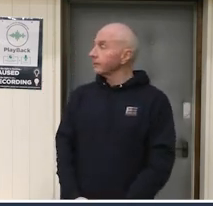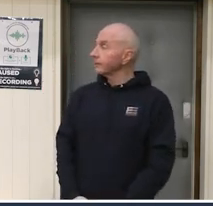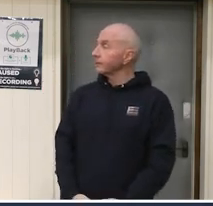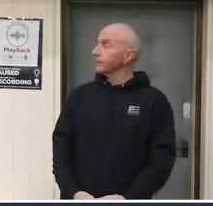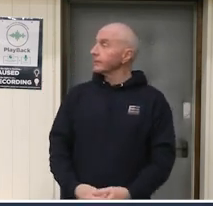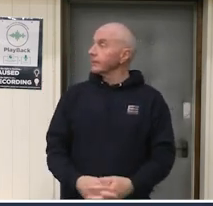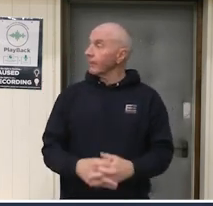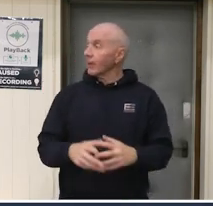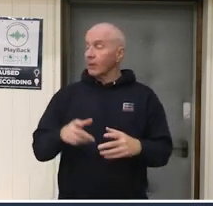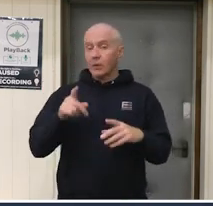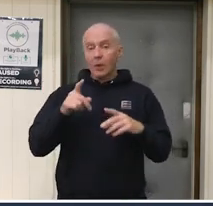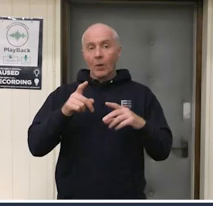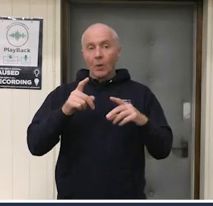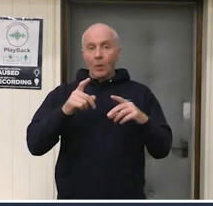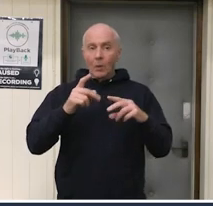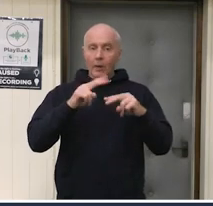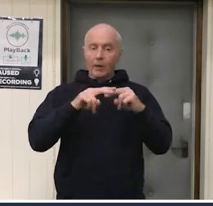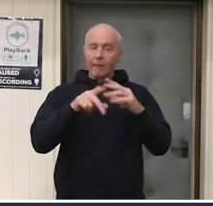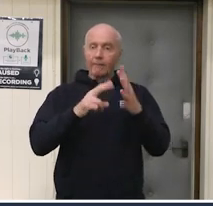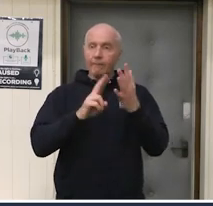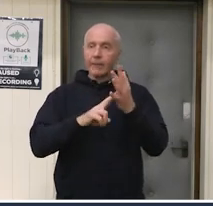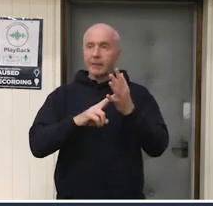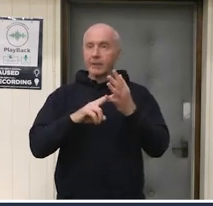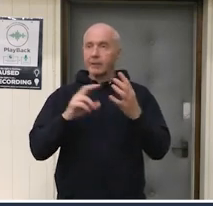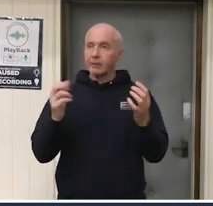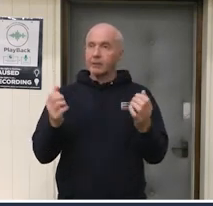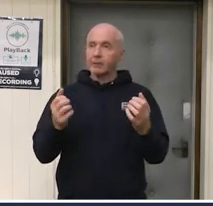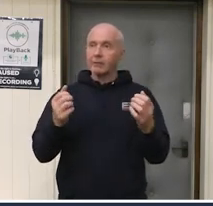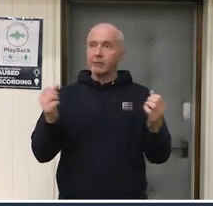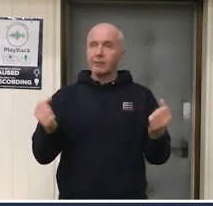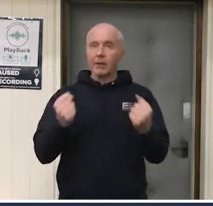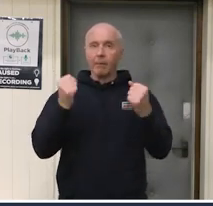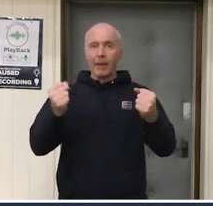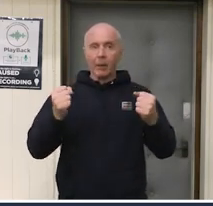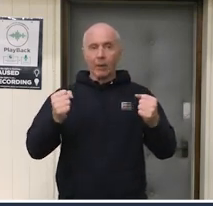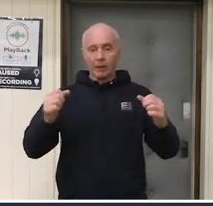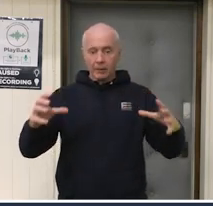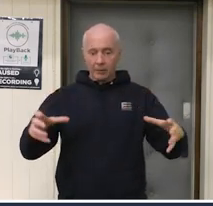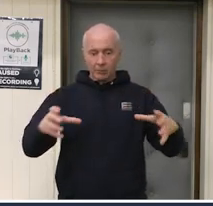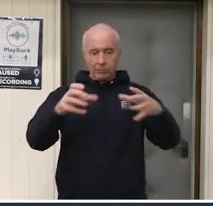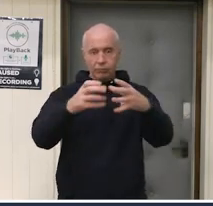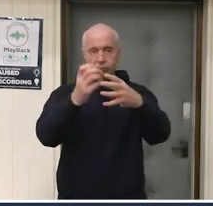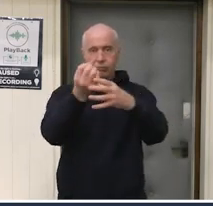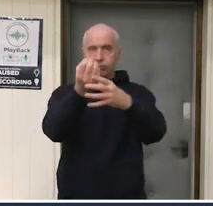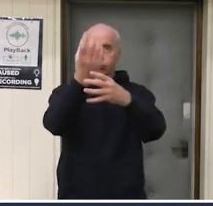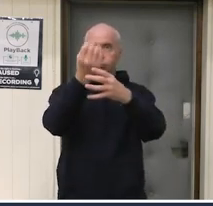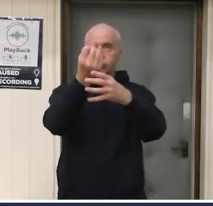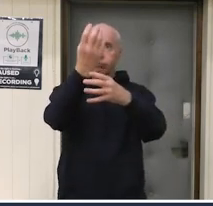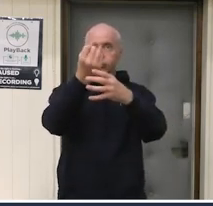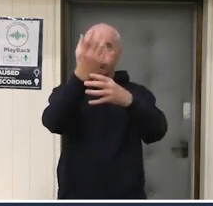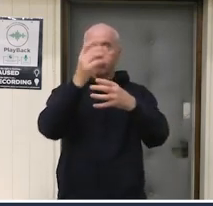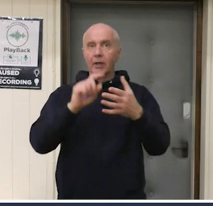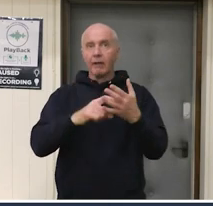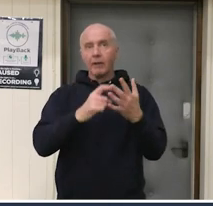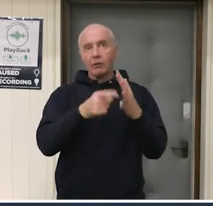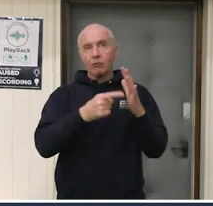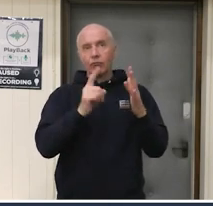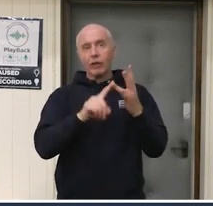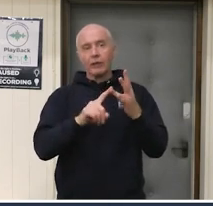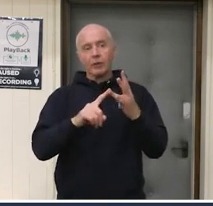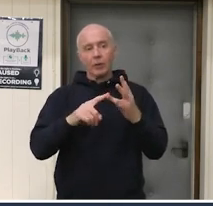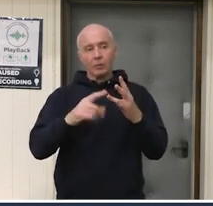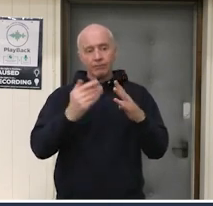fission power stations, we're taking big atoms and we're splitting them into smaller atoms. That does produce very long-lived radioactive waste. It is a burden on